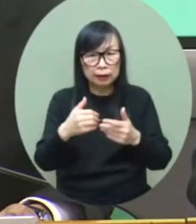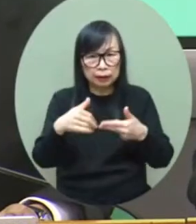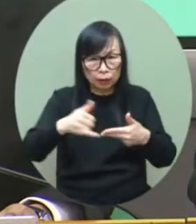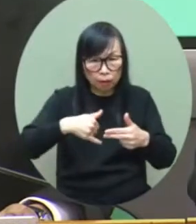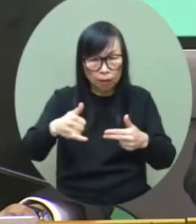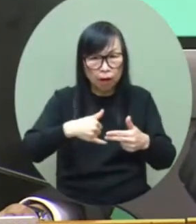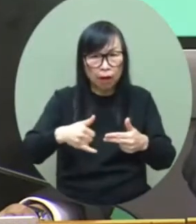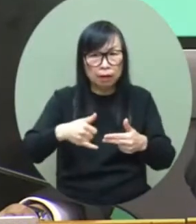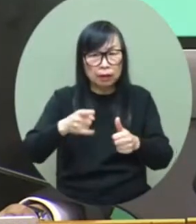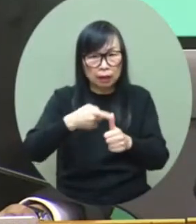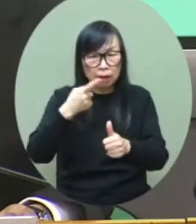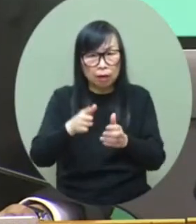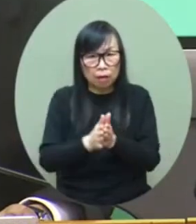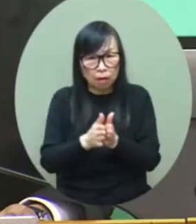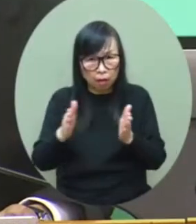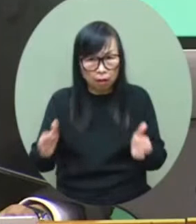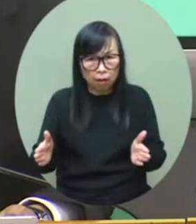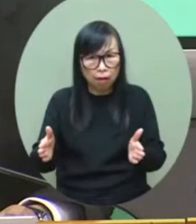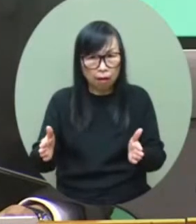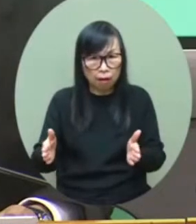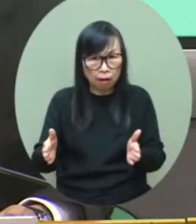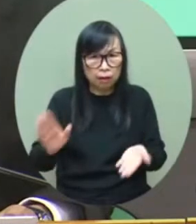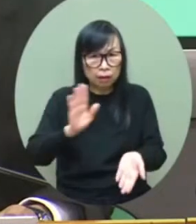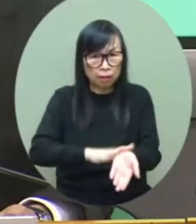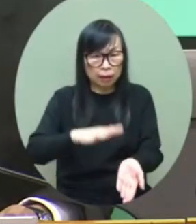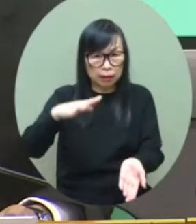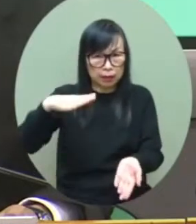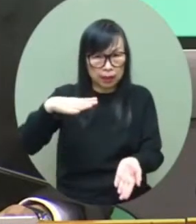places. We have reviewed